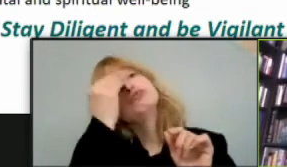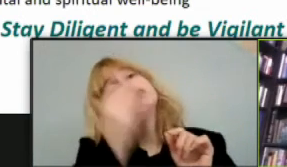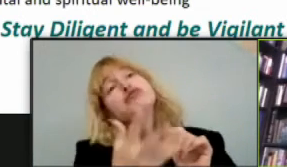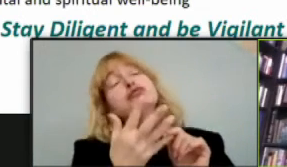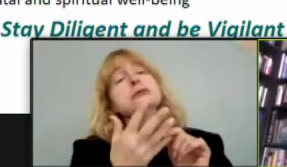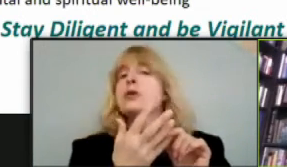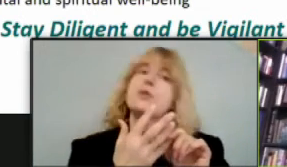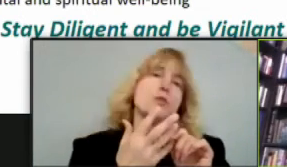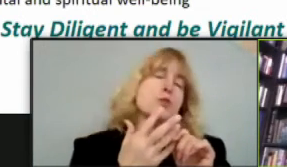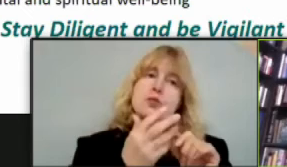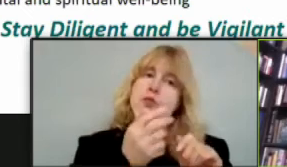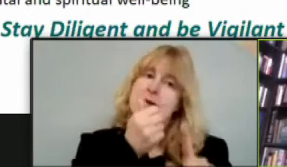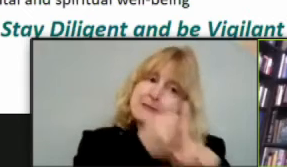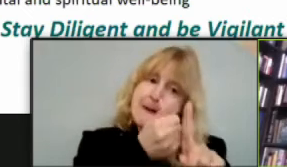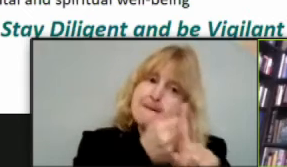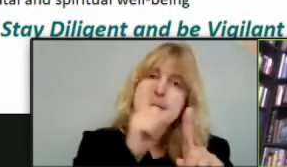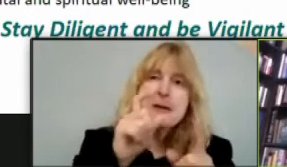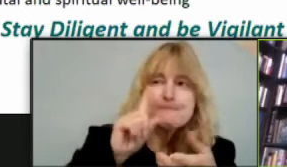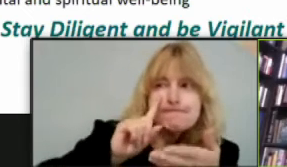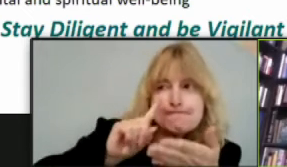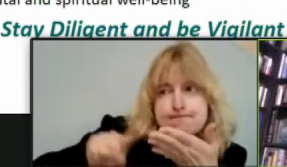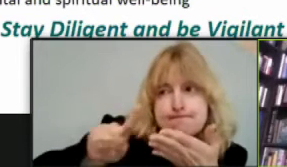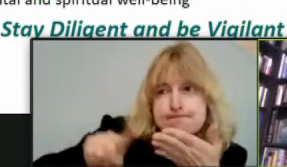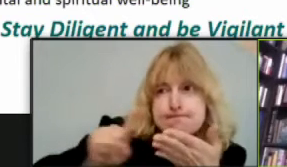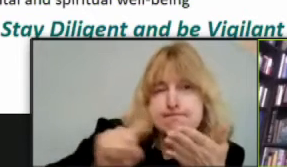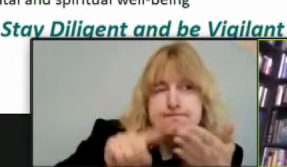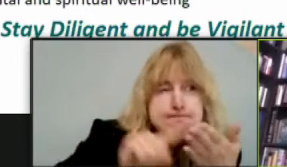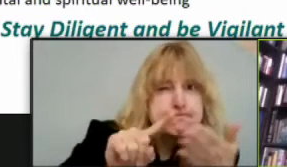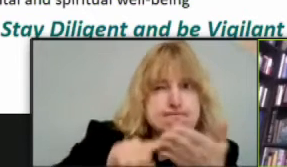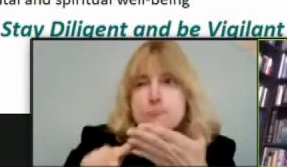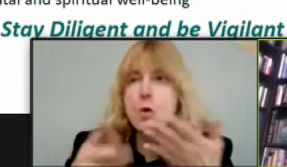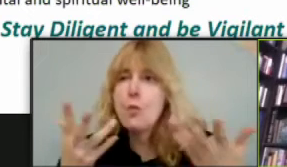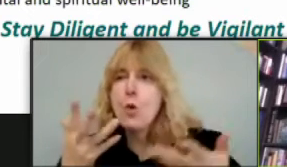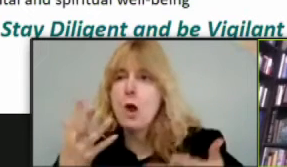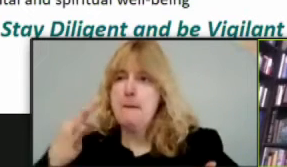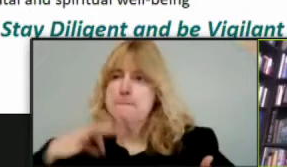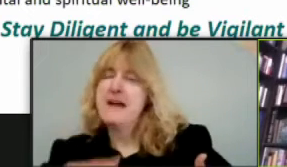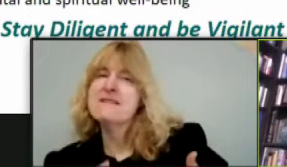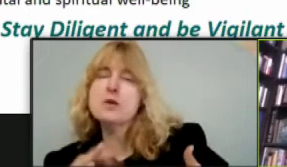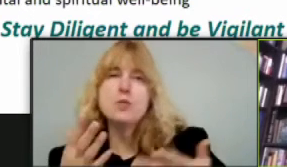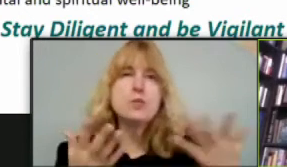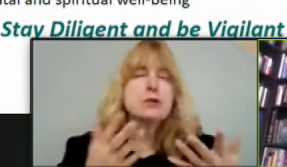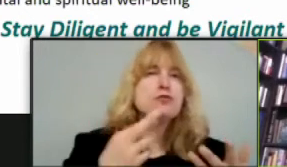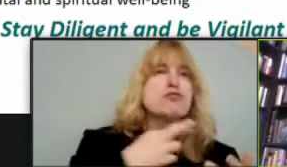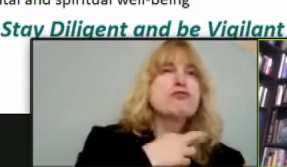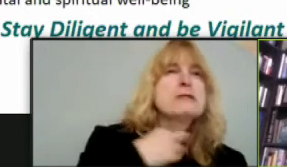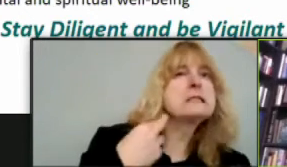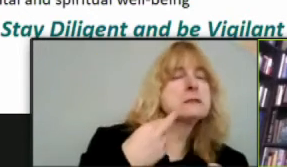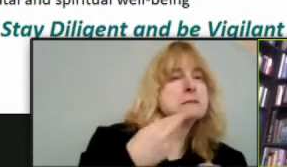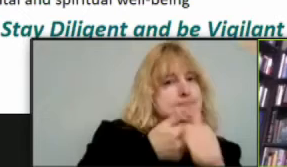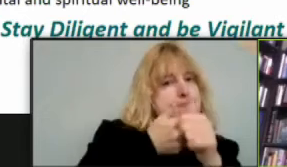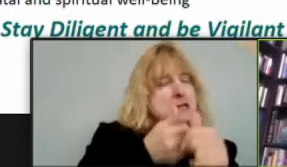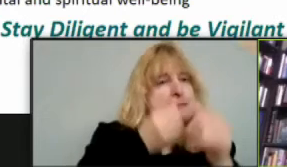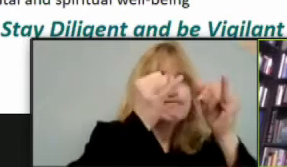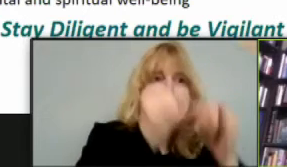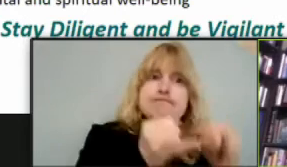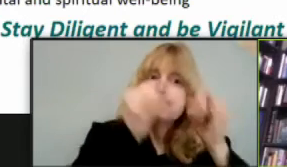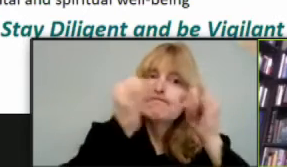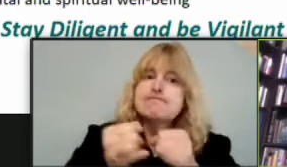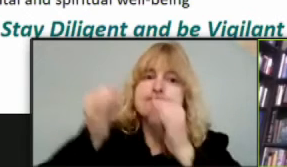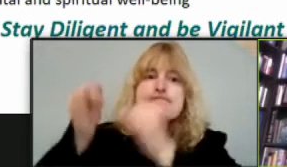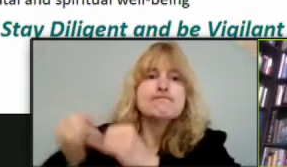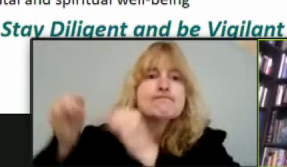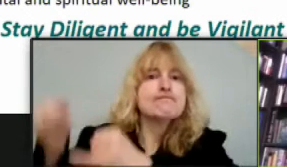the risk for you. And I'll give you my analogy here. The basic take home is that there are unknowns about the current